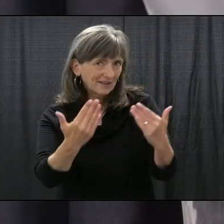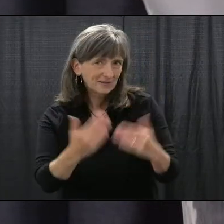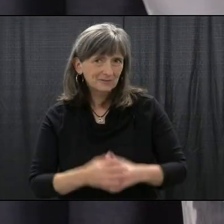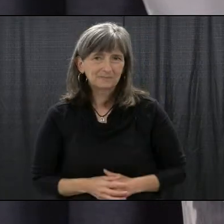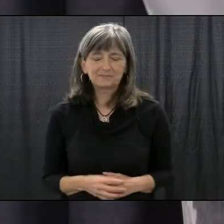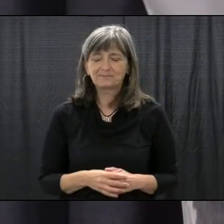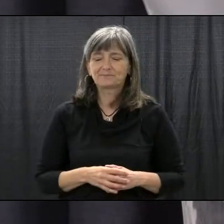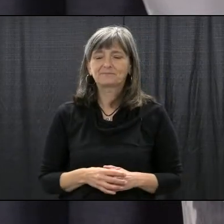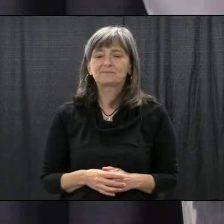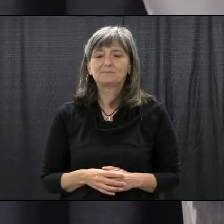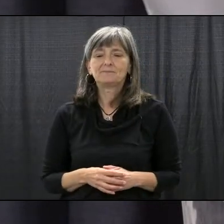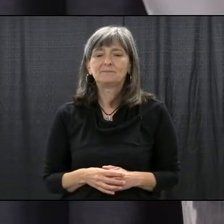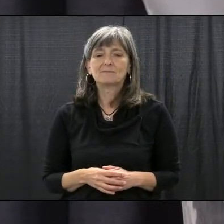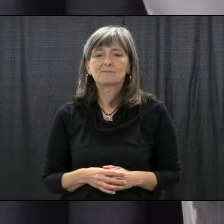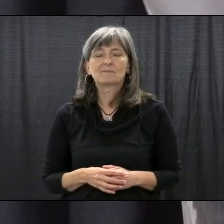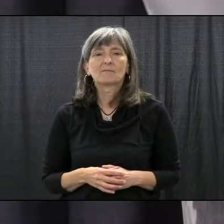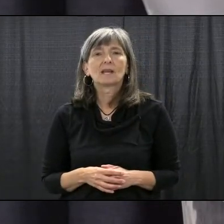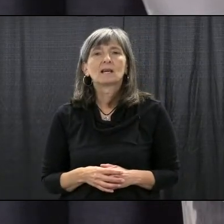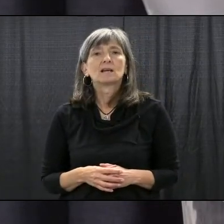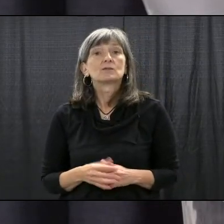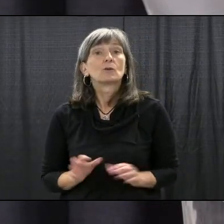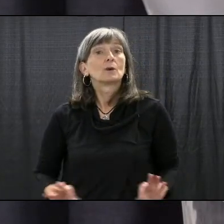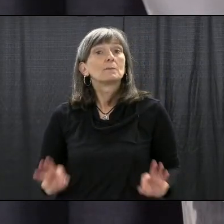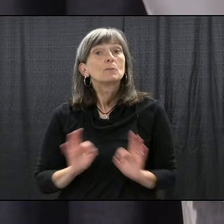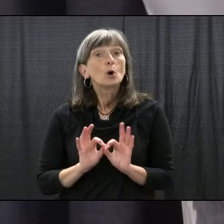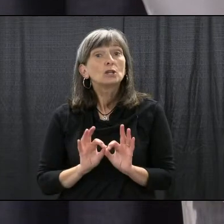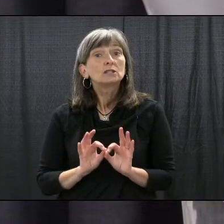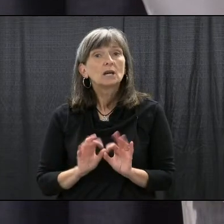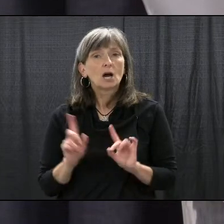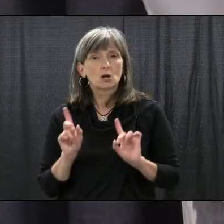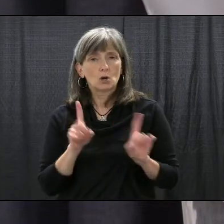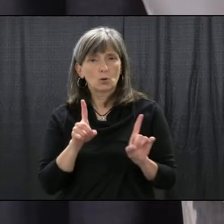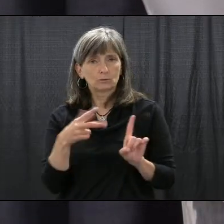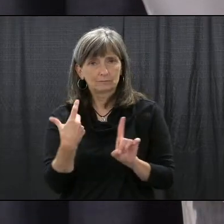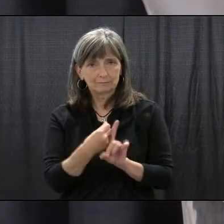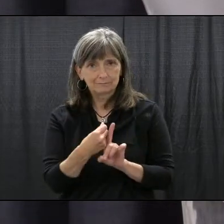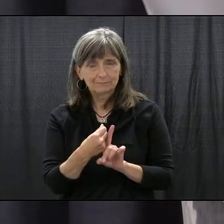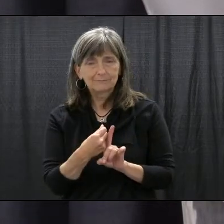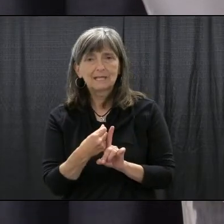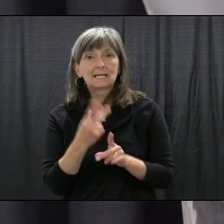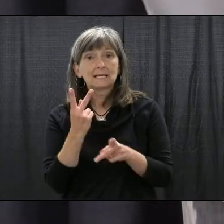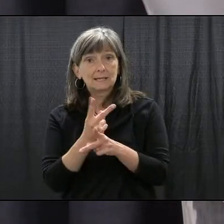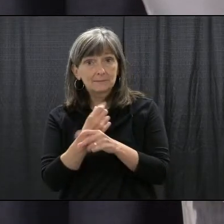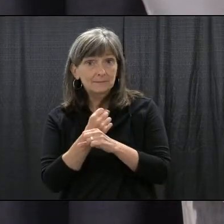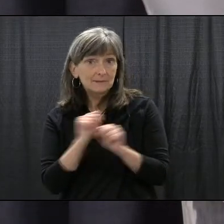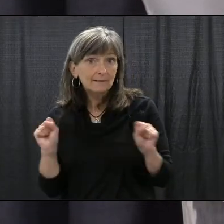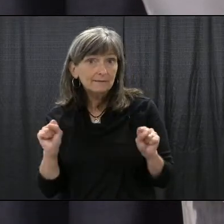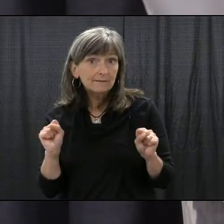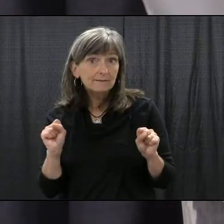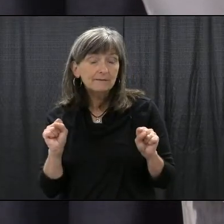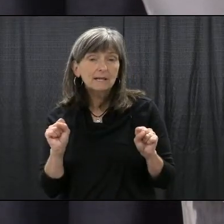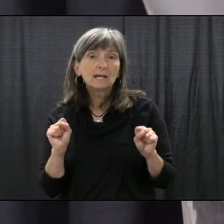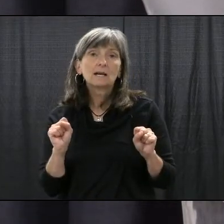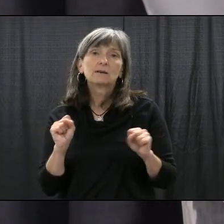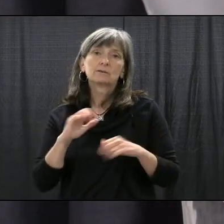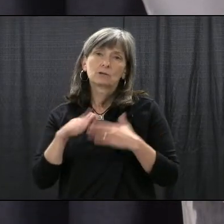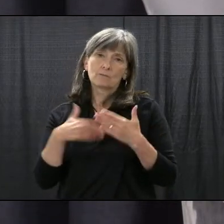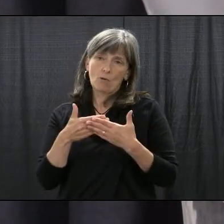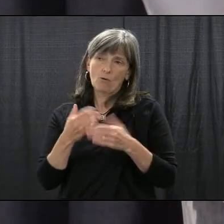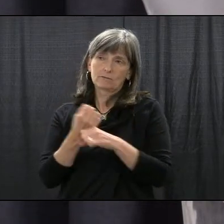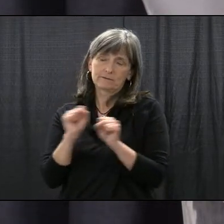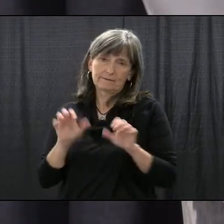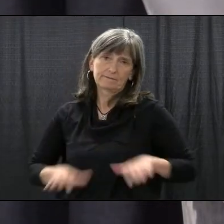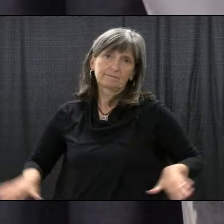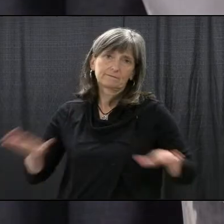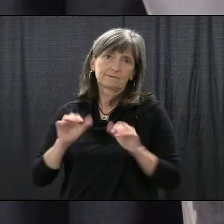that, again, the important thing is get your shot, keep yourself safe, but in doing that, you keep everybody safe.